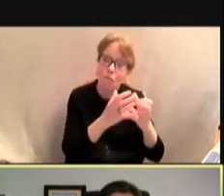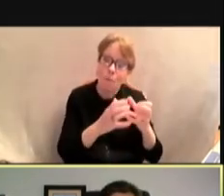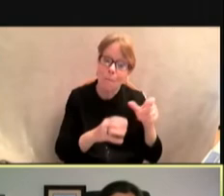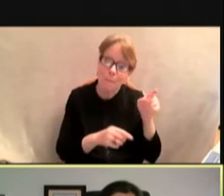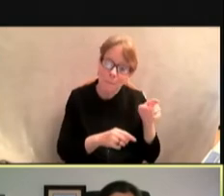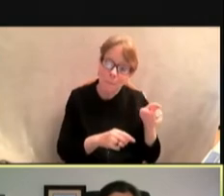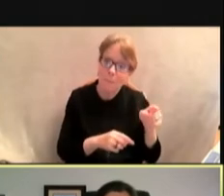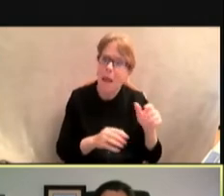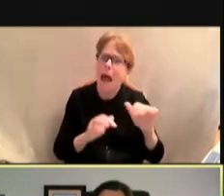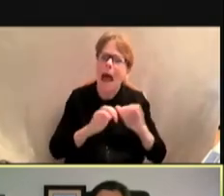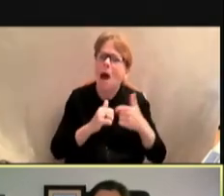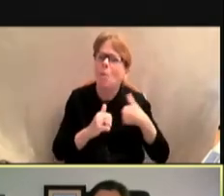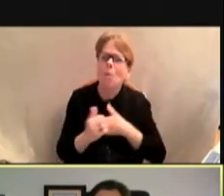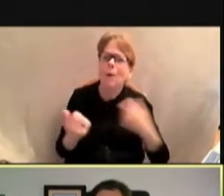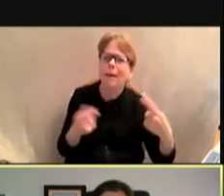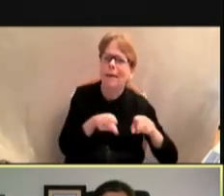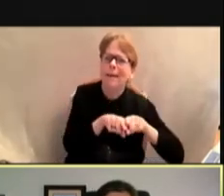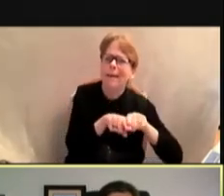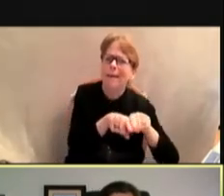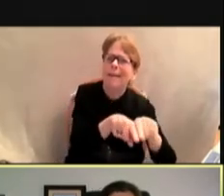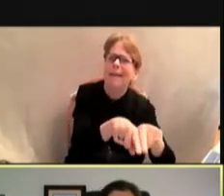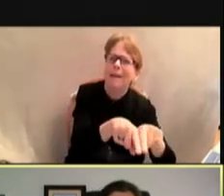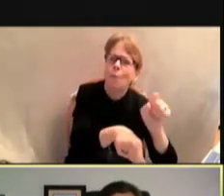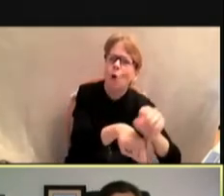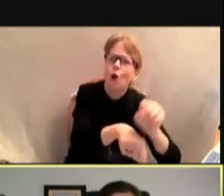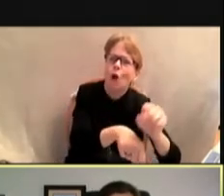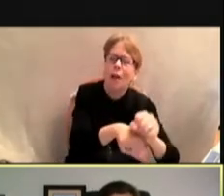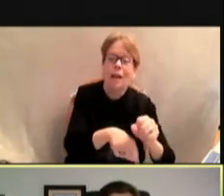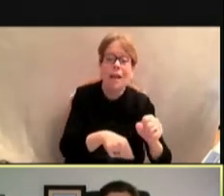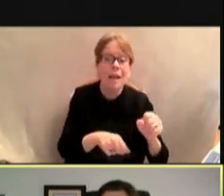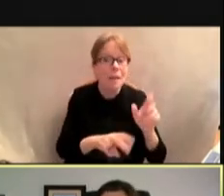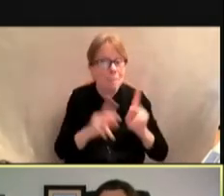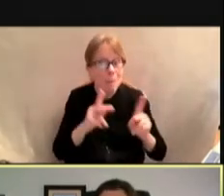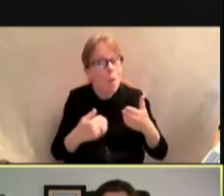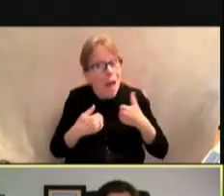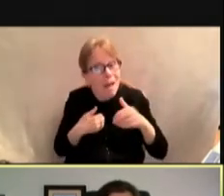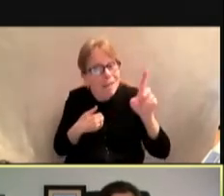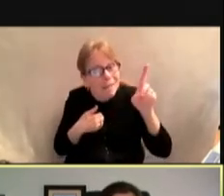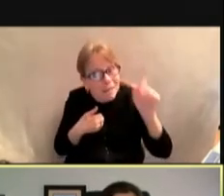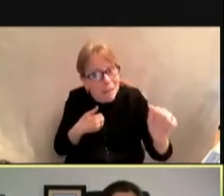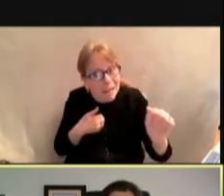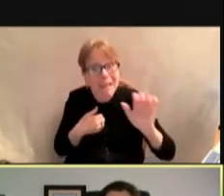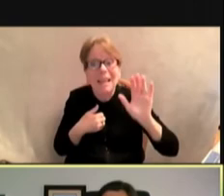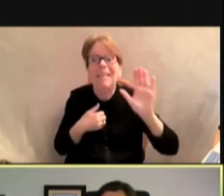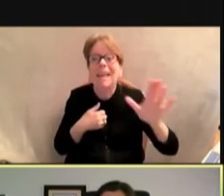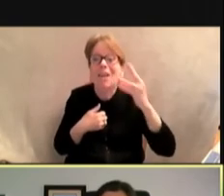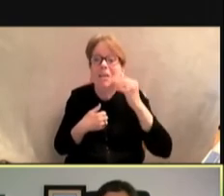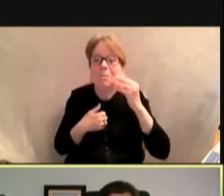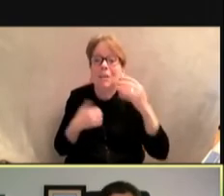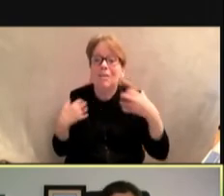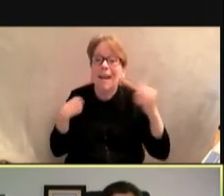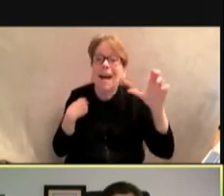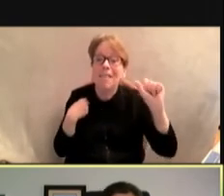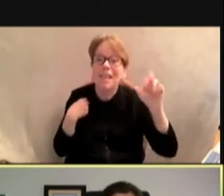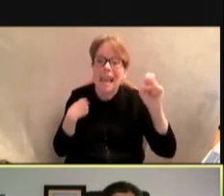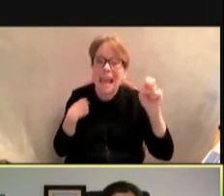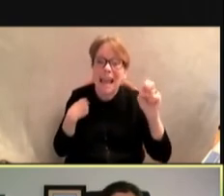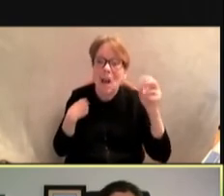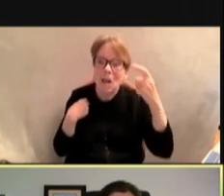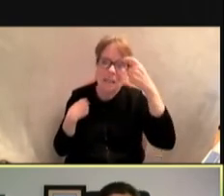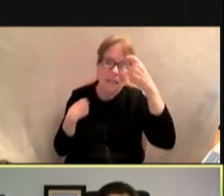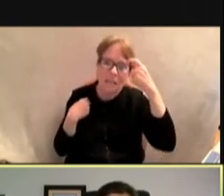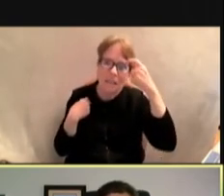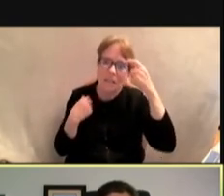our intersection is around trauma that people with disabilities repeatedly experience in the healthcare system and how that impacts care.